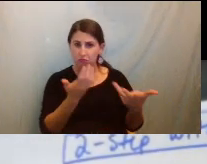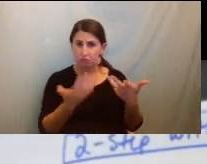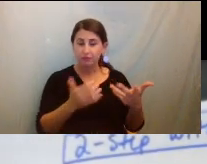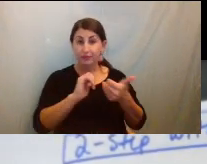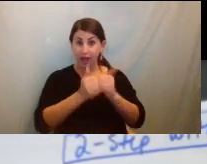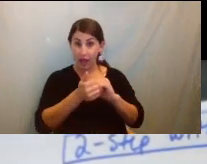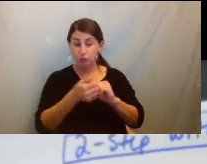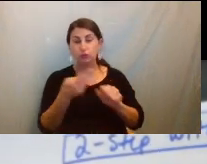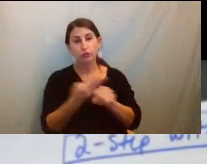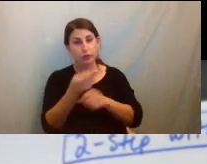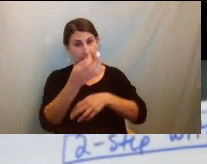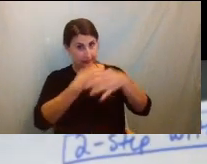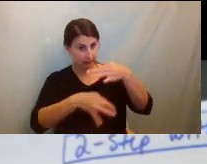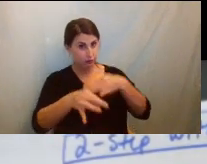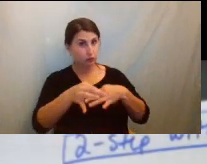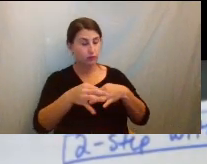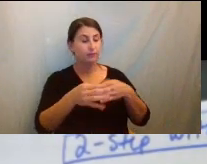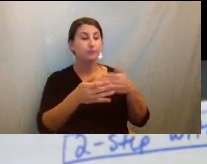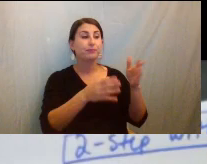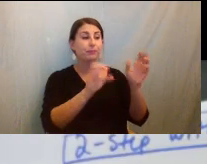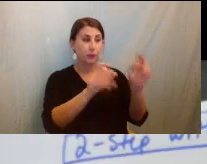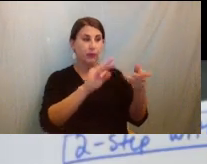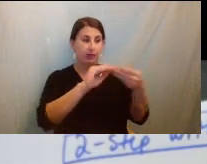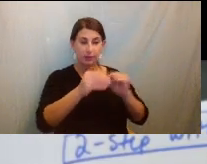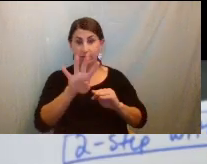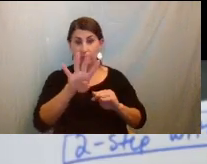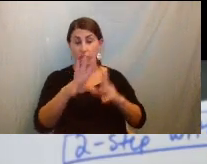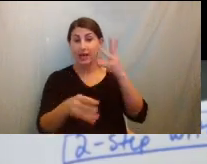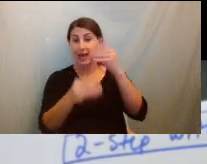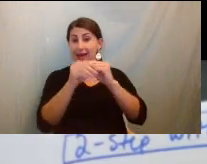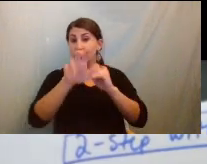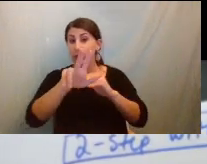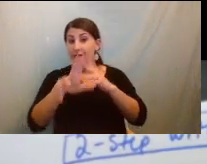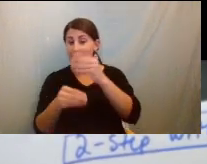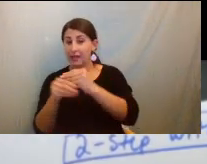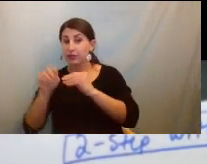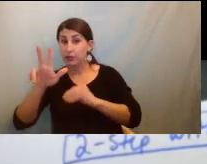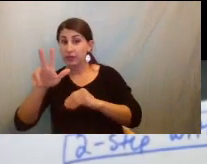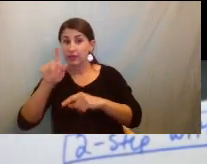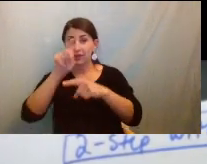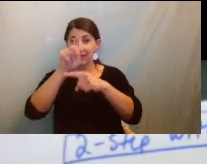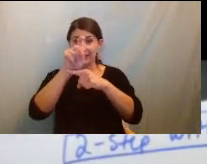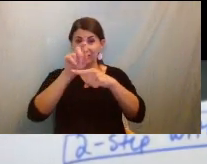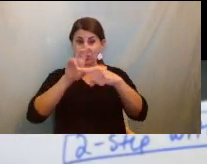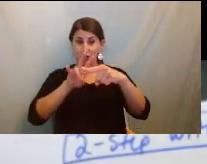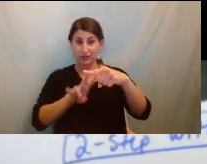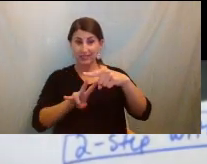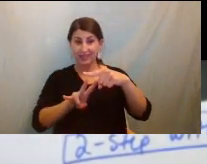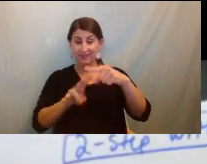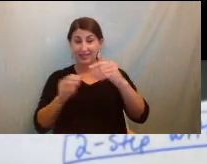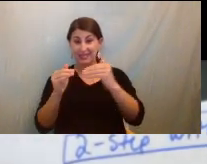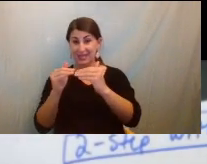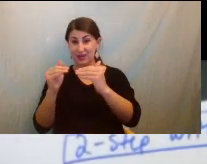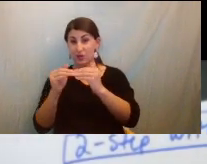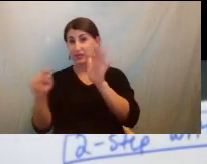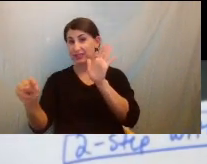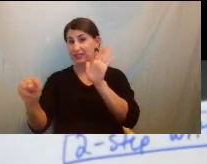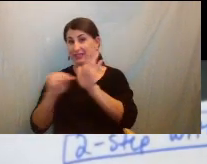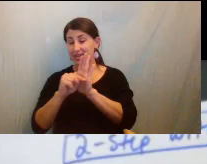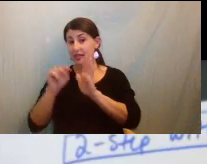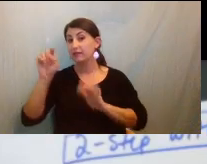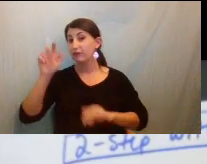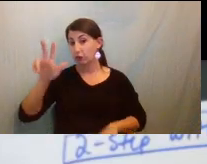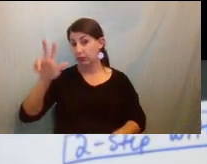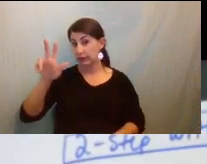substituting. All right, this one I'm going to add 3, I get x over 7 equals